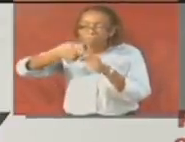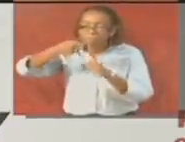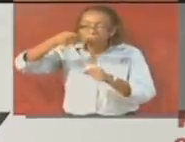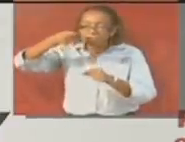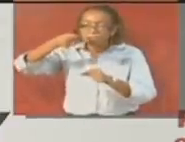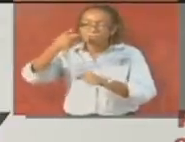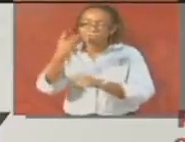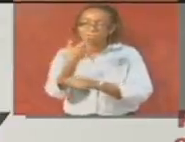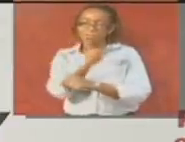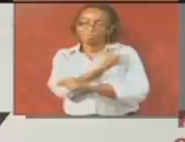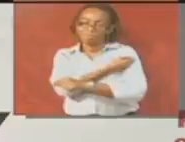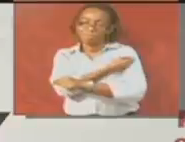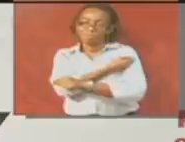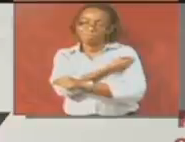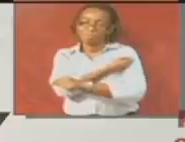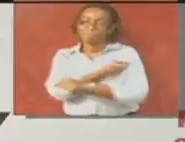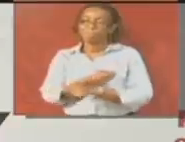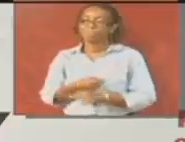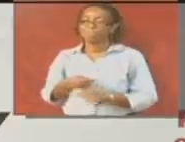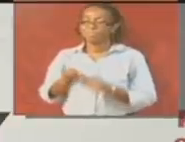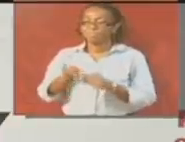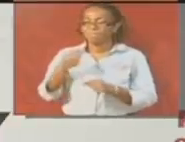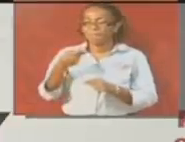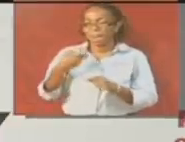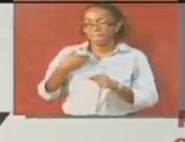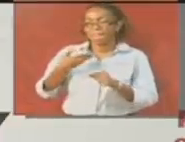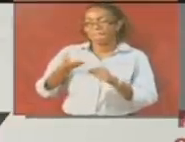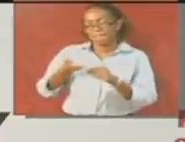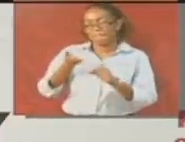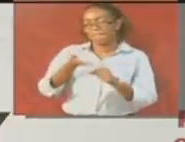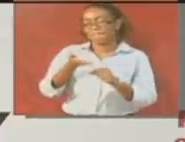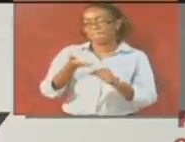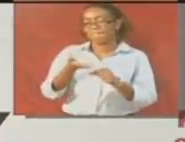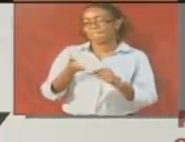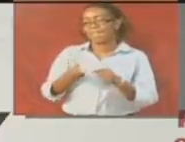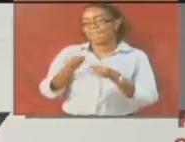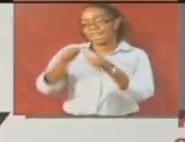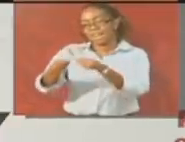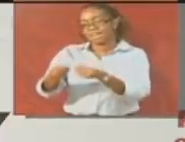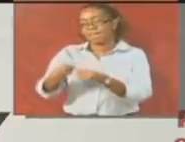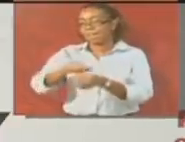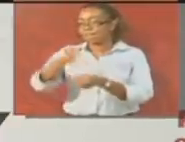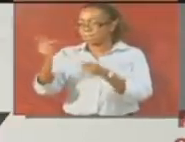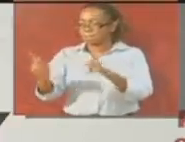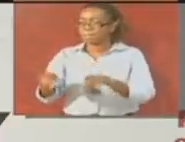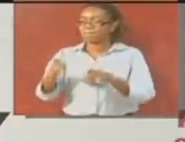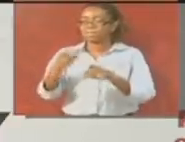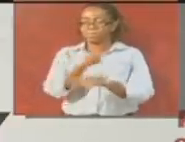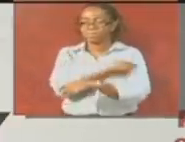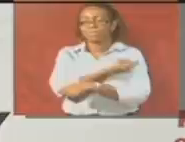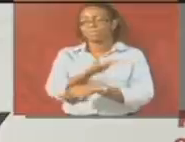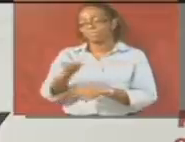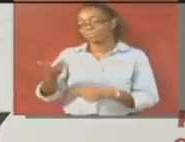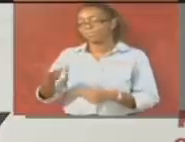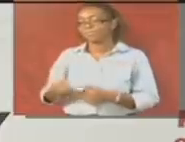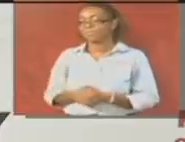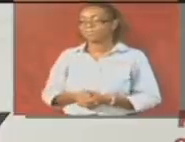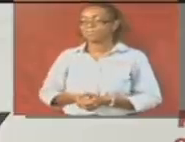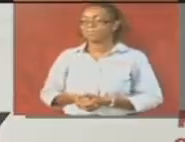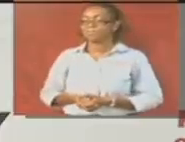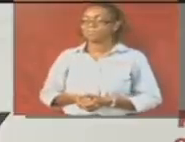not leaving any doses to waste, so to speak. So we still have